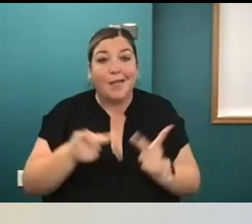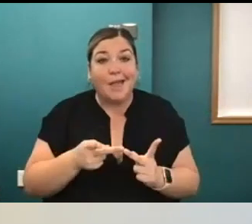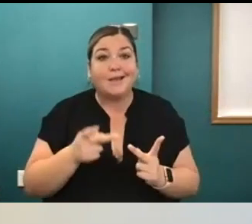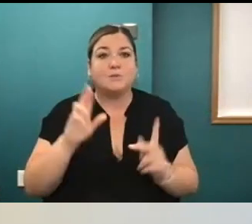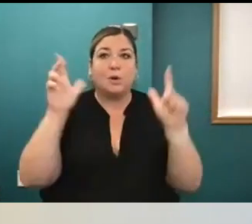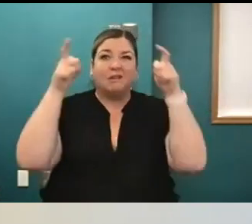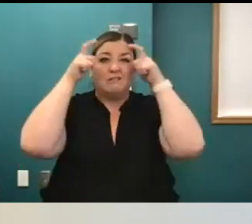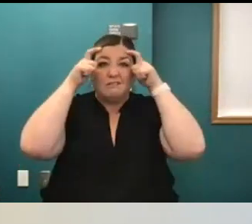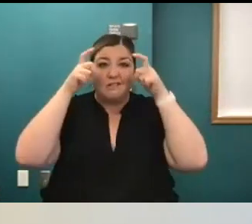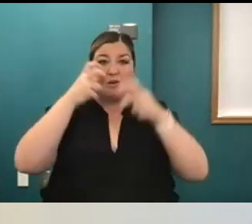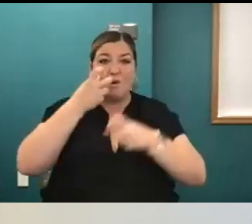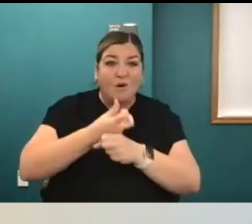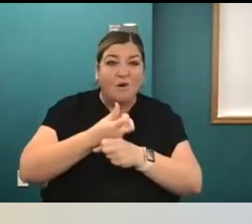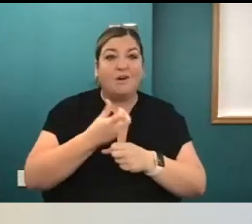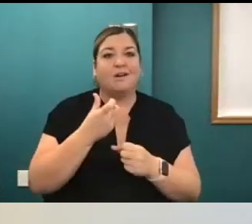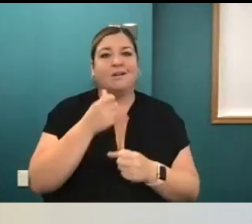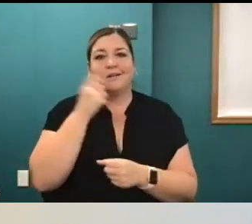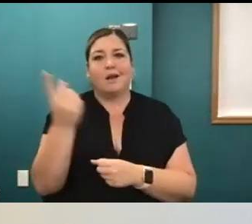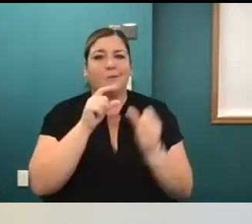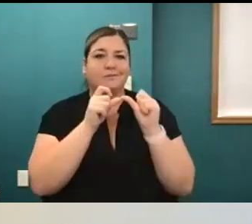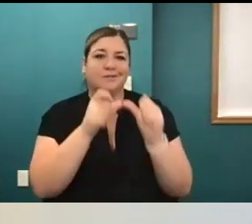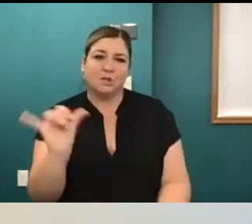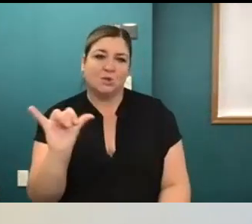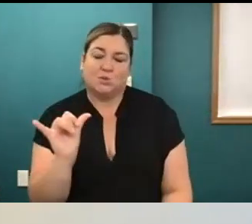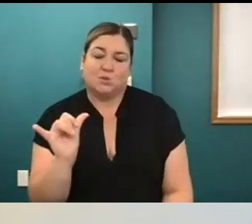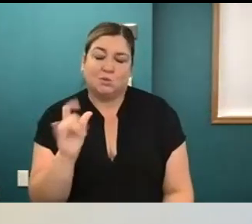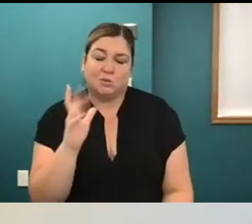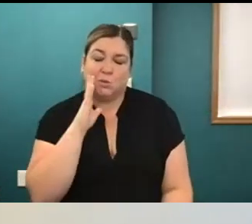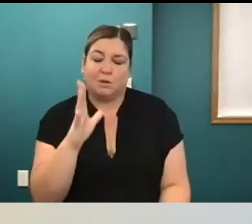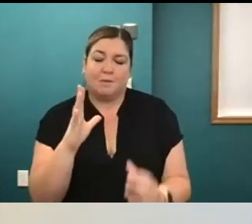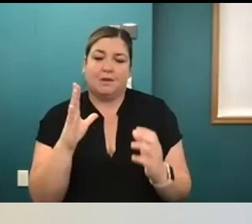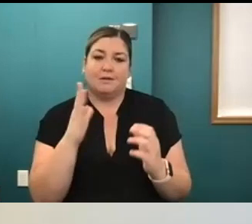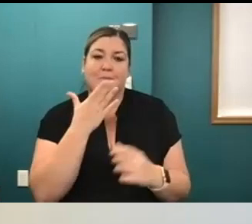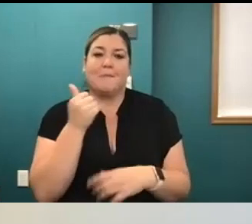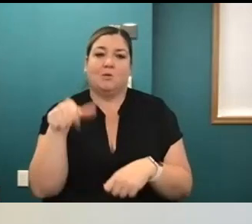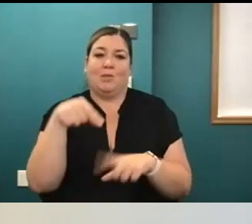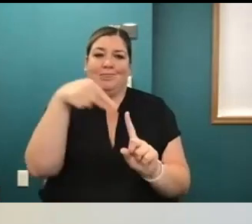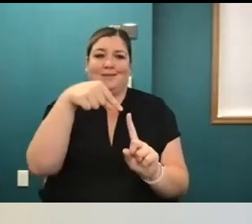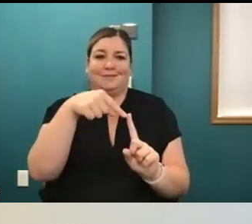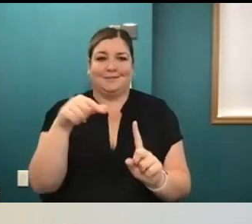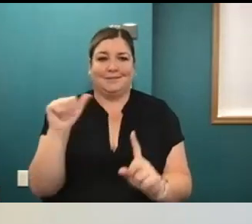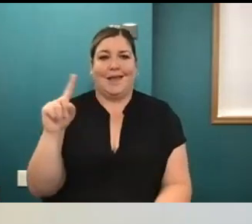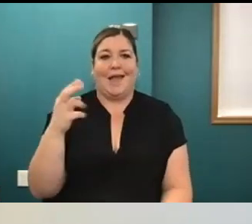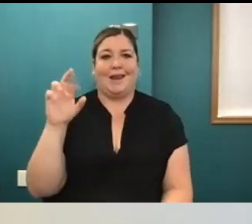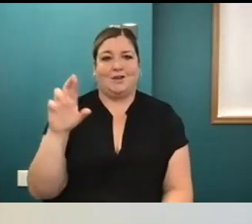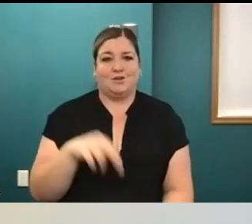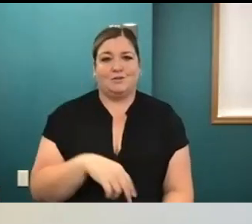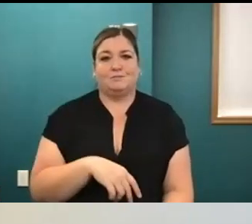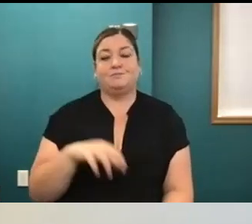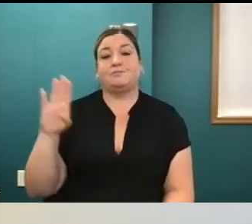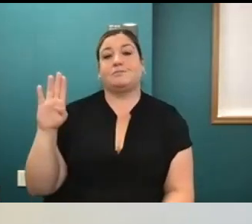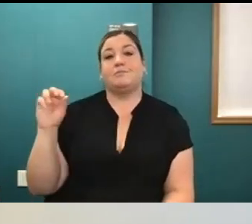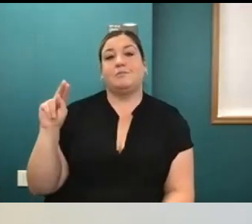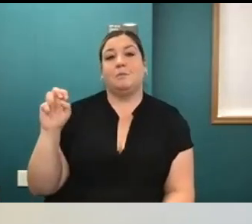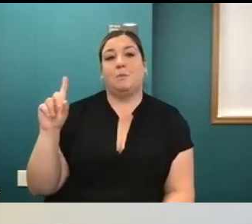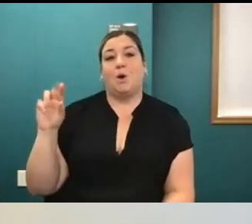tightness to control the sound quality is not always consistent either. So you're going to get a lot more of that with this device. Bone Bridge is our surgical option. So this is